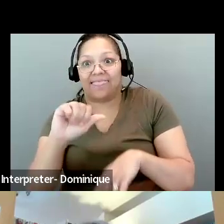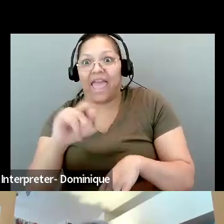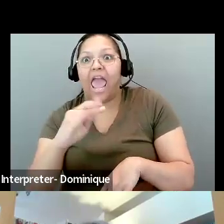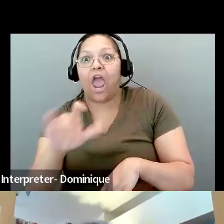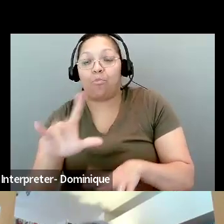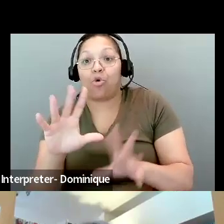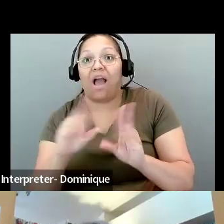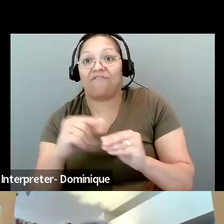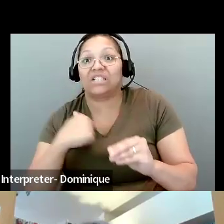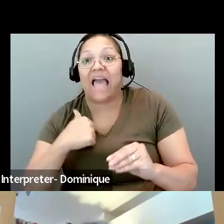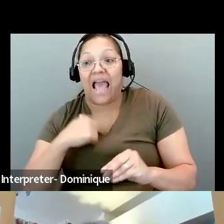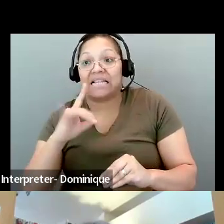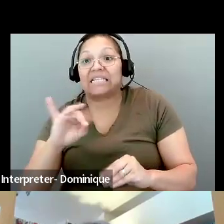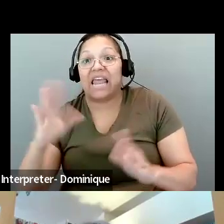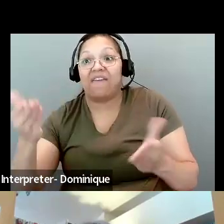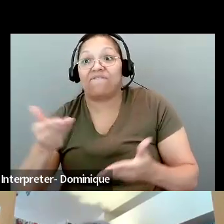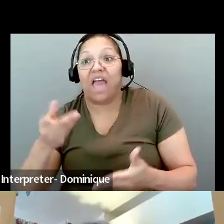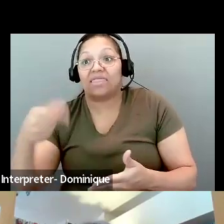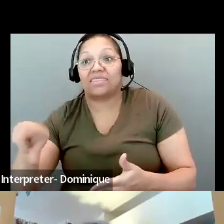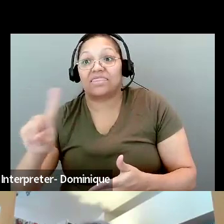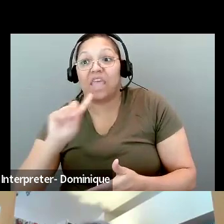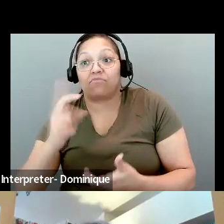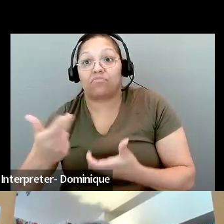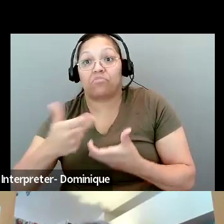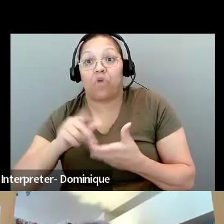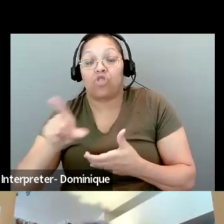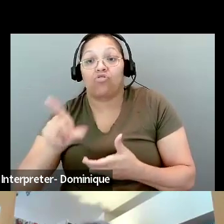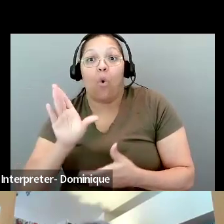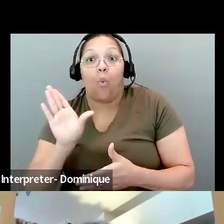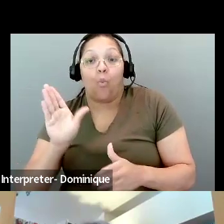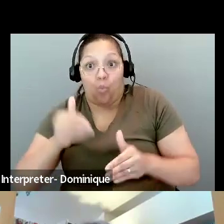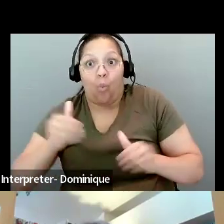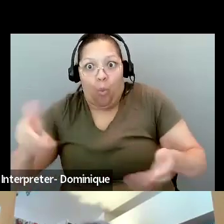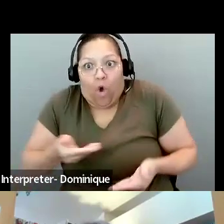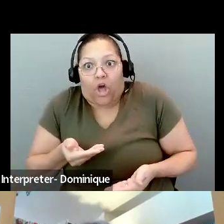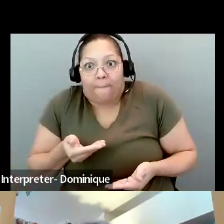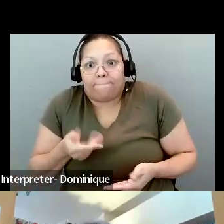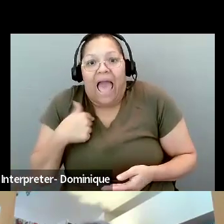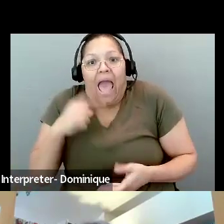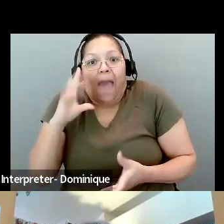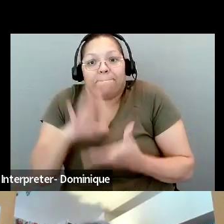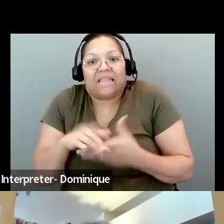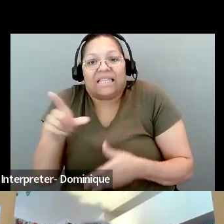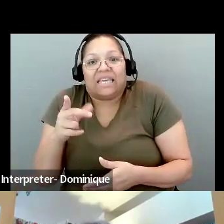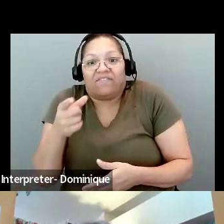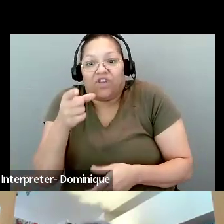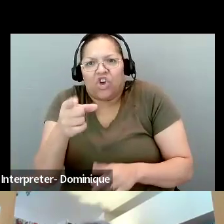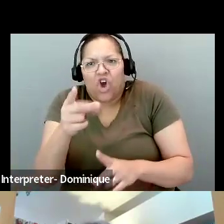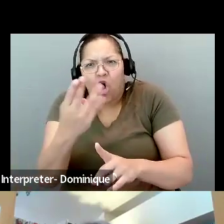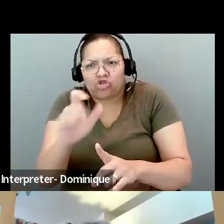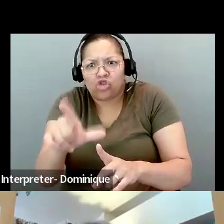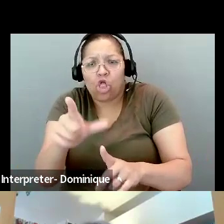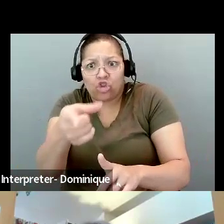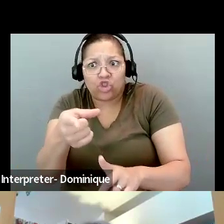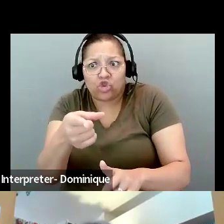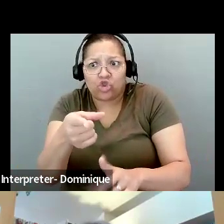I invited them to be part of the welcome, and I believe he will be addressing that. Herschel, is that correct, that